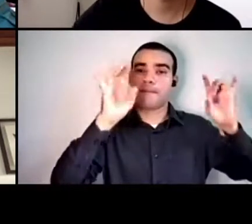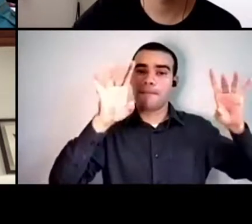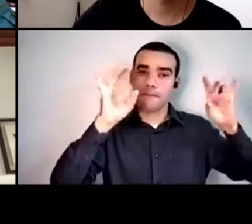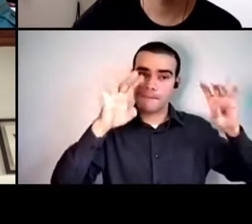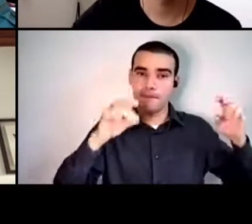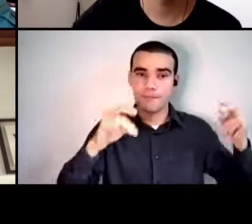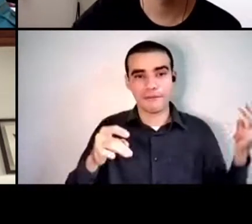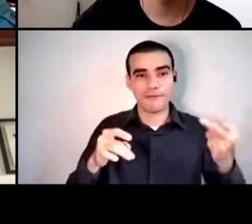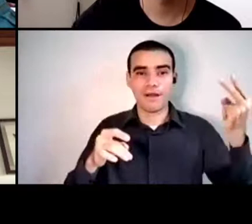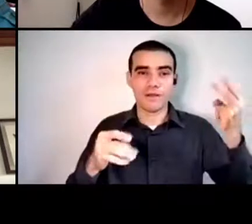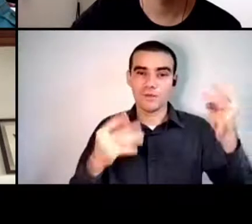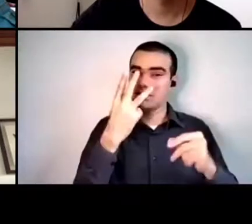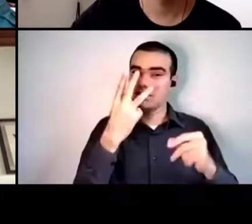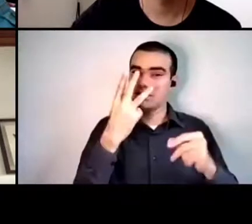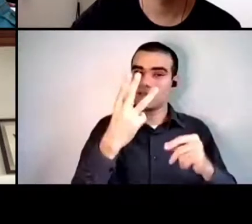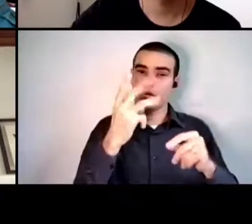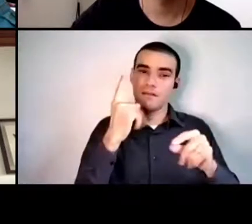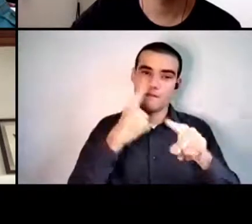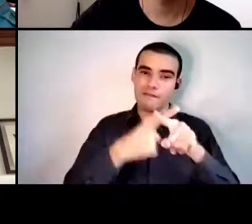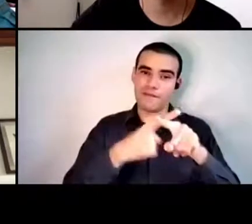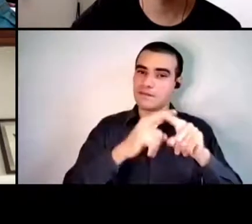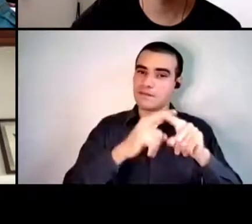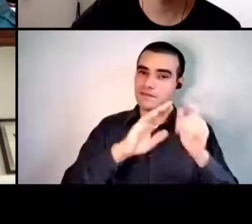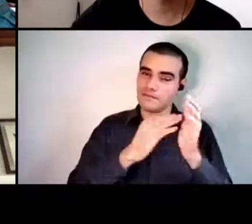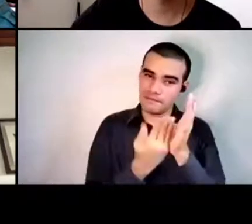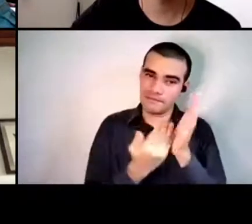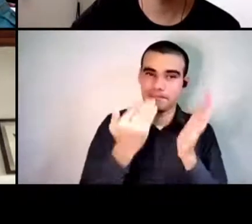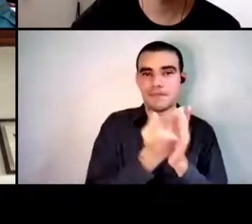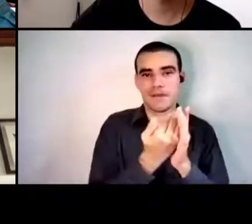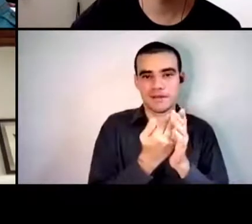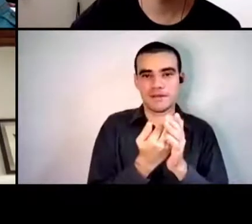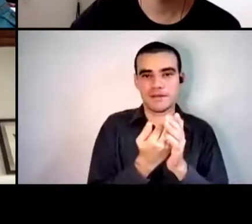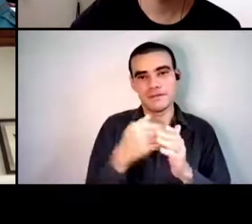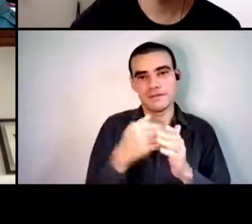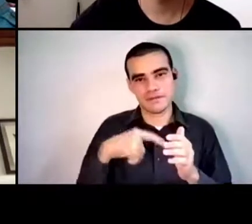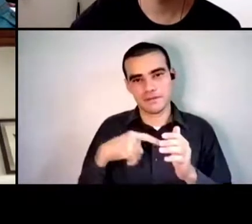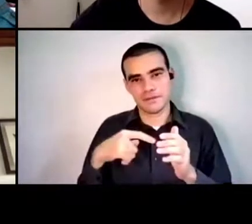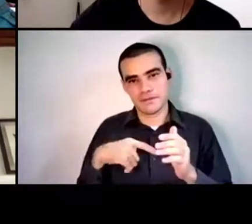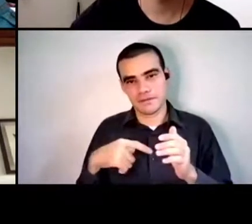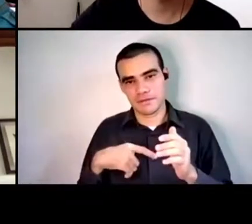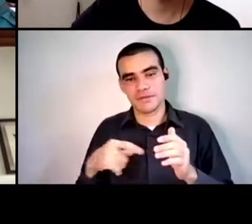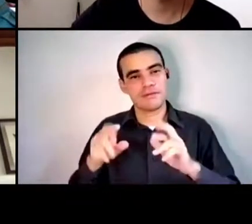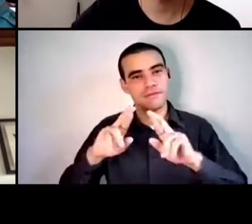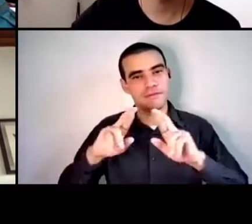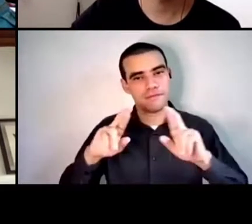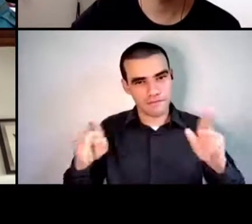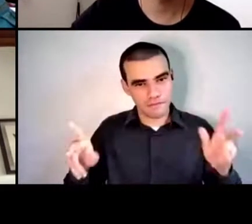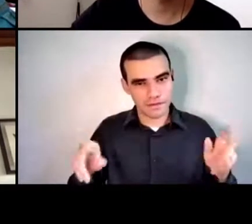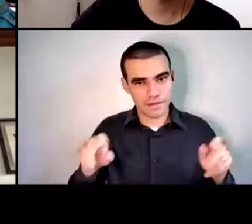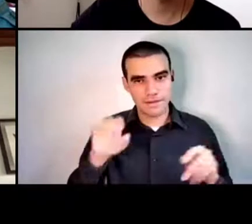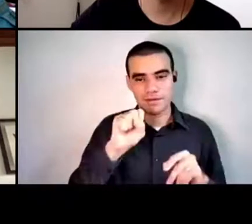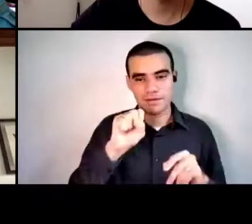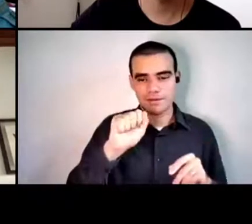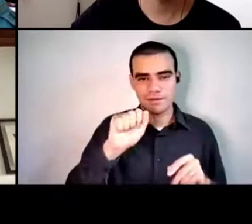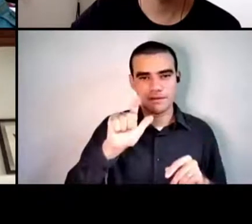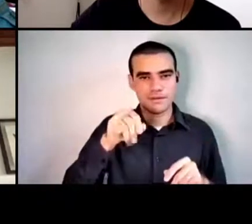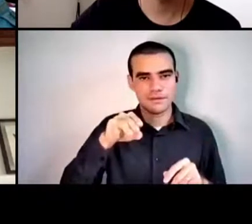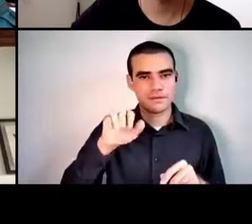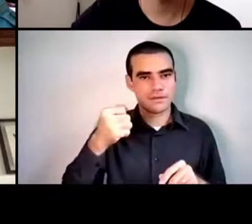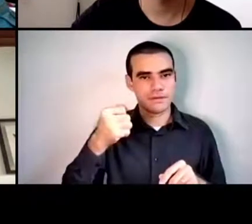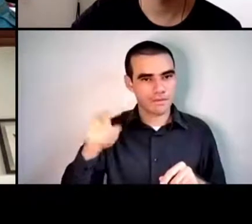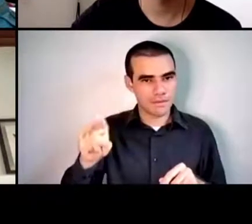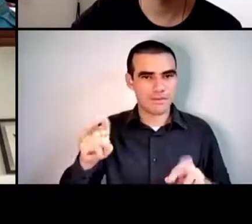lake, this is a gem. This should be worth three times what we produce. This is why there is a wild salmon